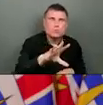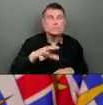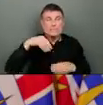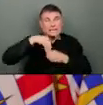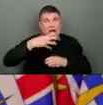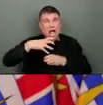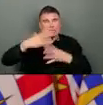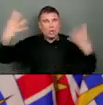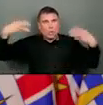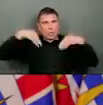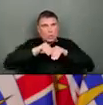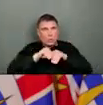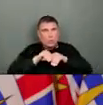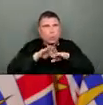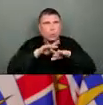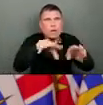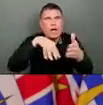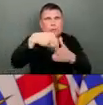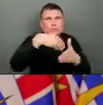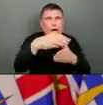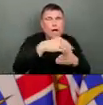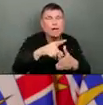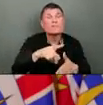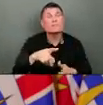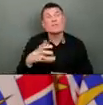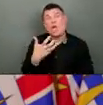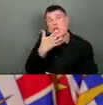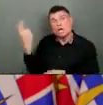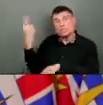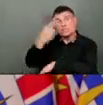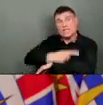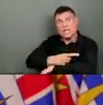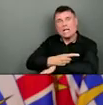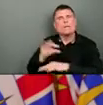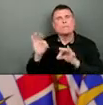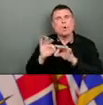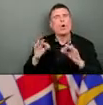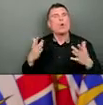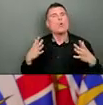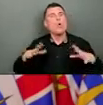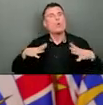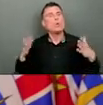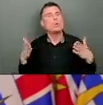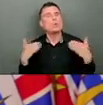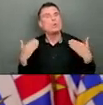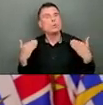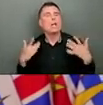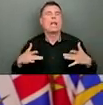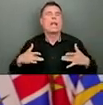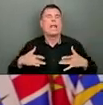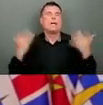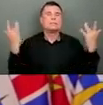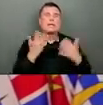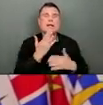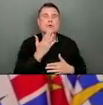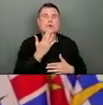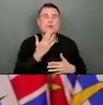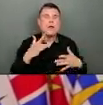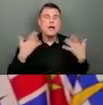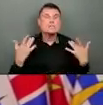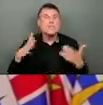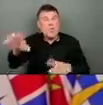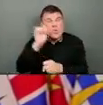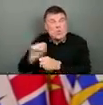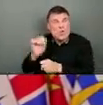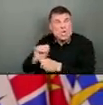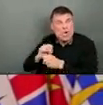out and exercise and work in the heat of the day, and to take care of yourself and look in on your neighbors and those around you. We've shown through